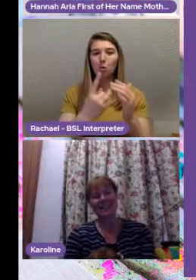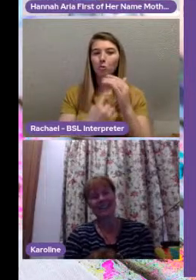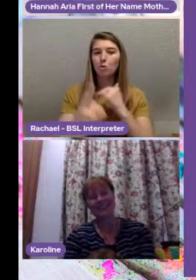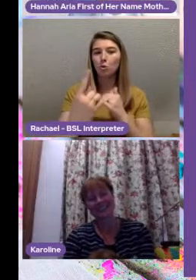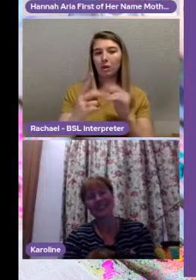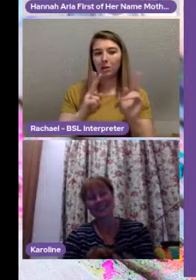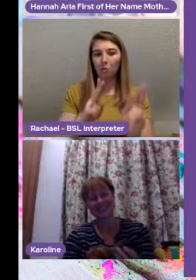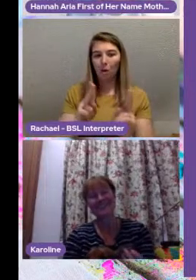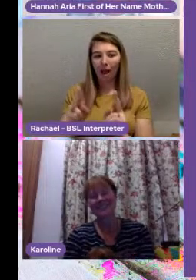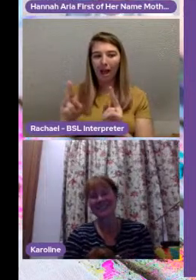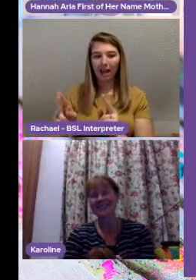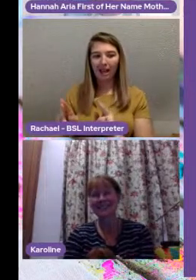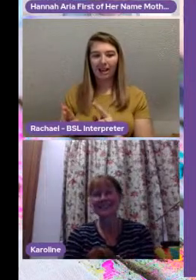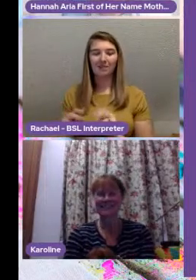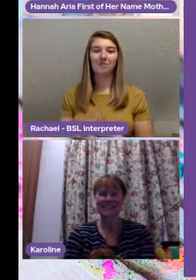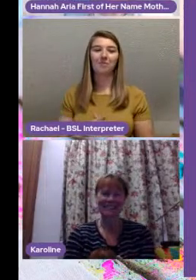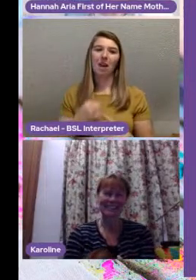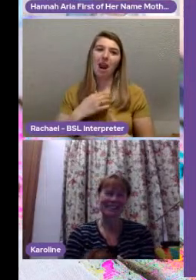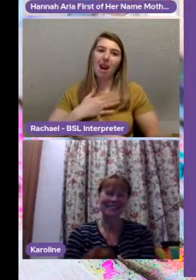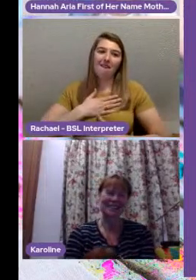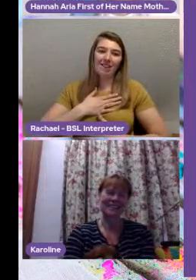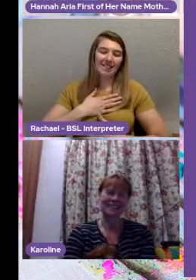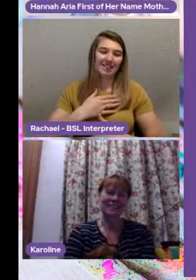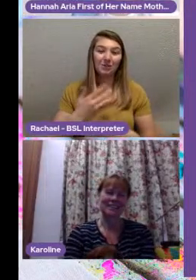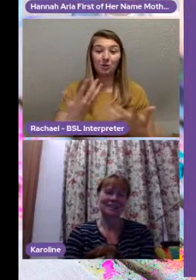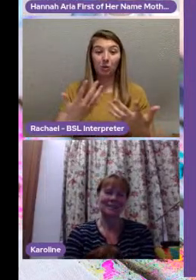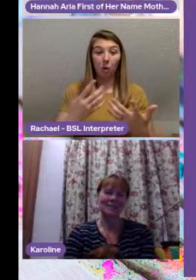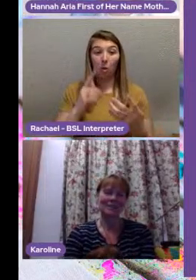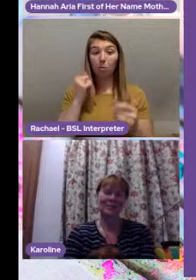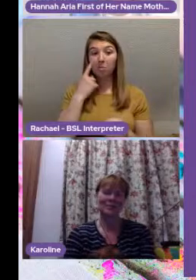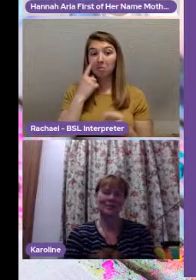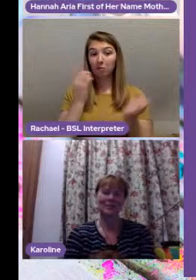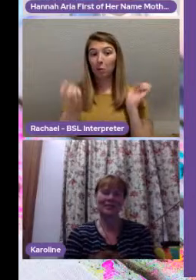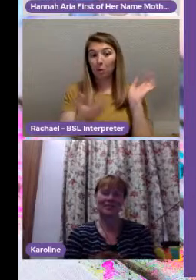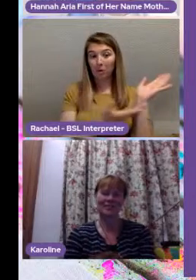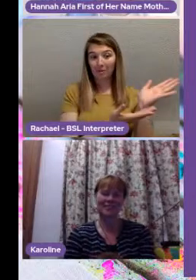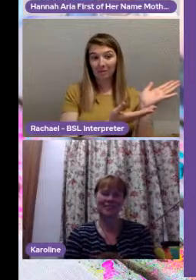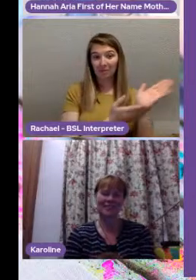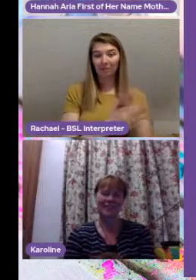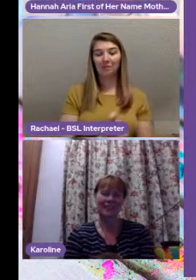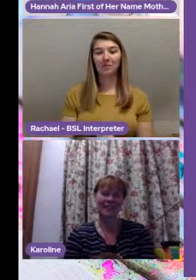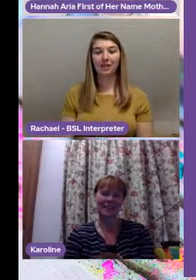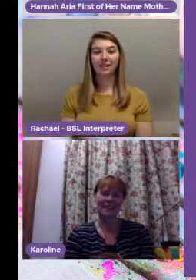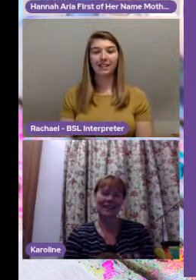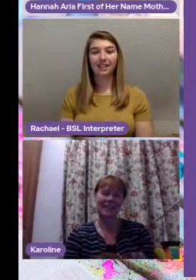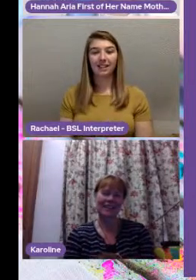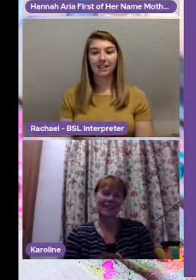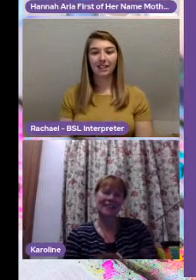do it. And I love it. So let's have a look at Caroline's work.